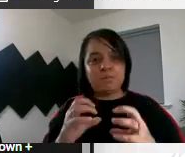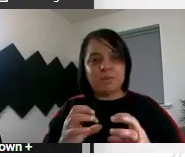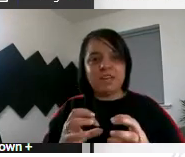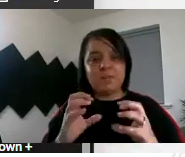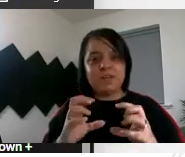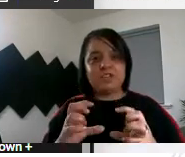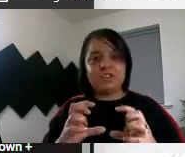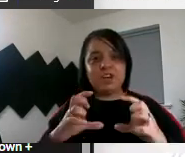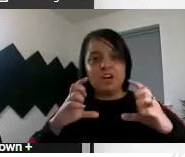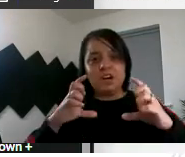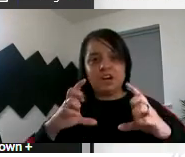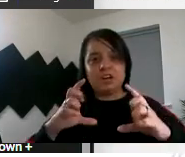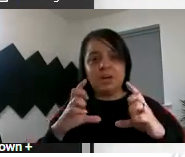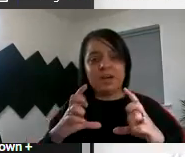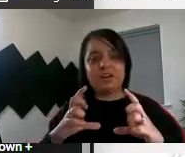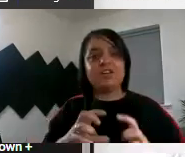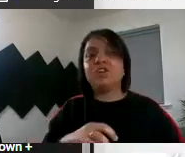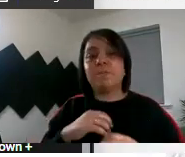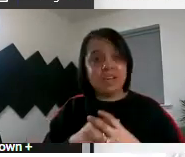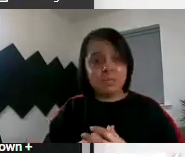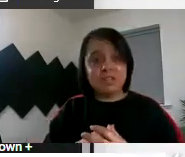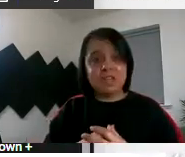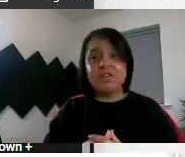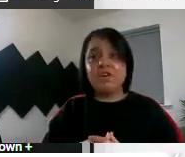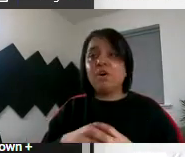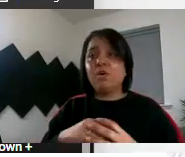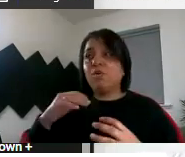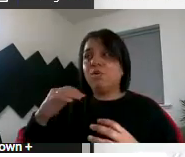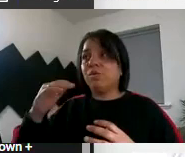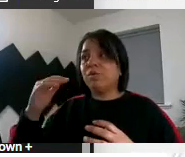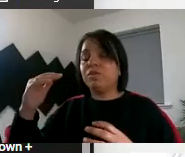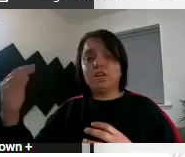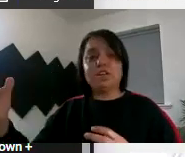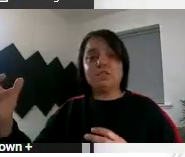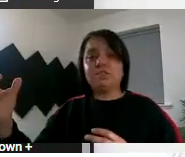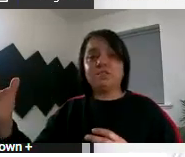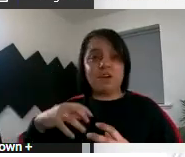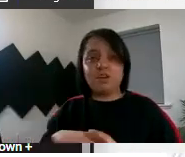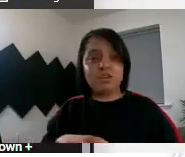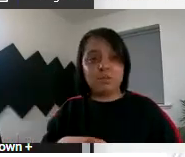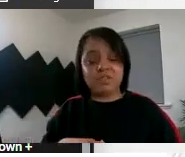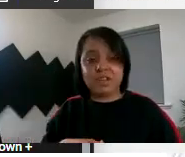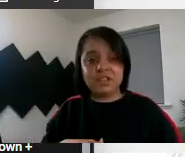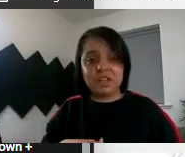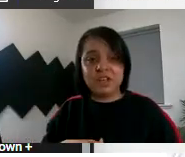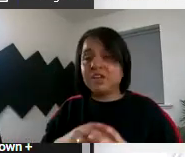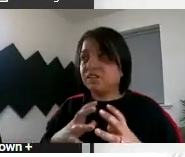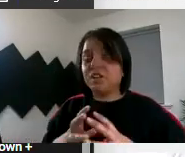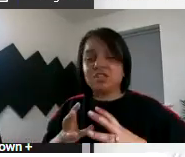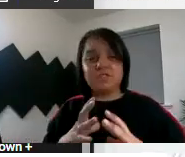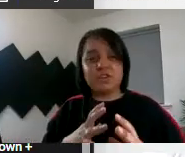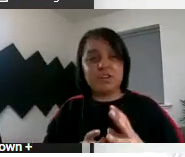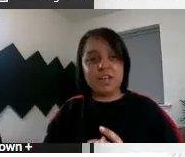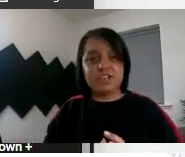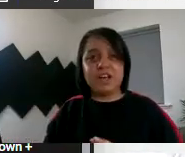simple, clear pictures on a background. You can make them yourself or you can download them off the internet. There's lots